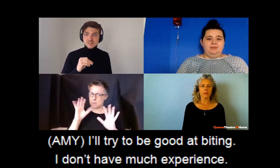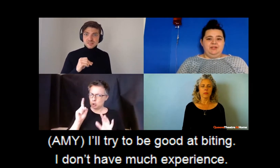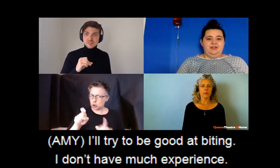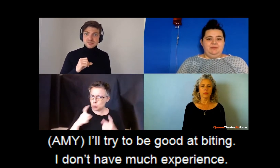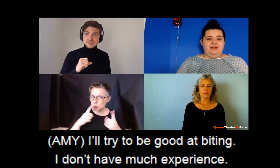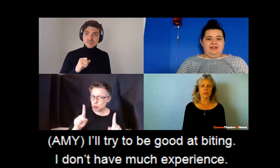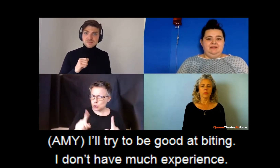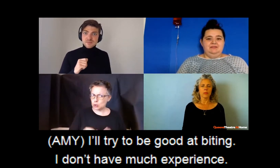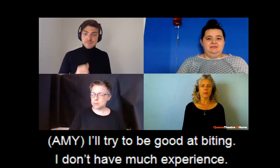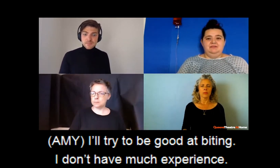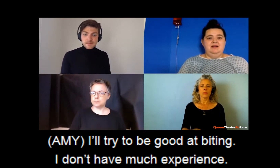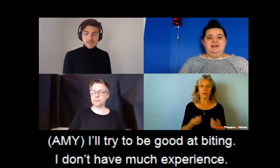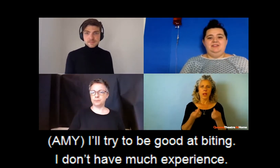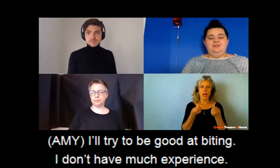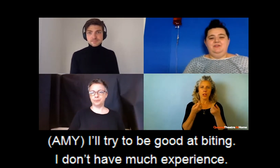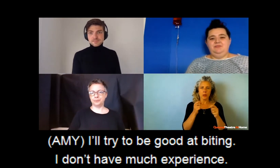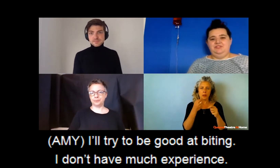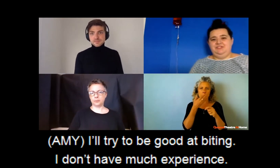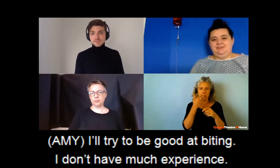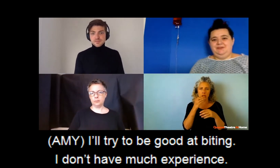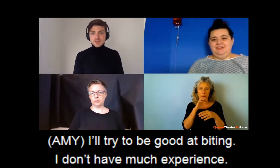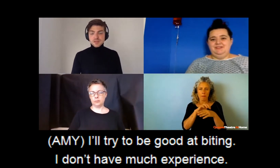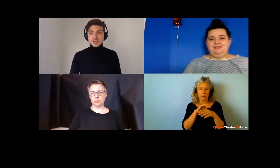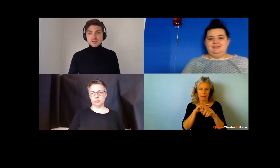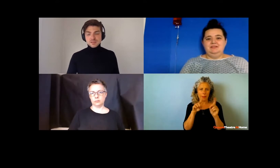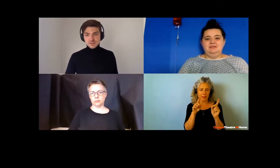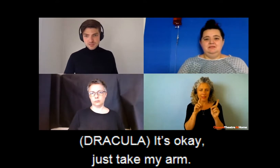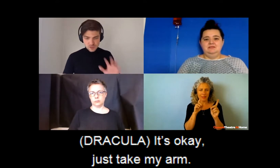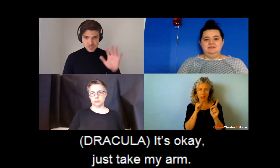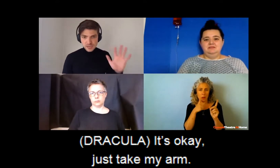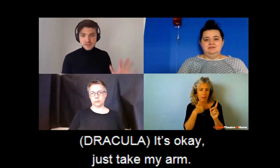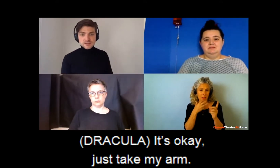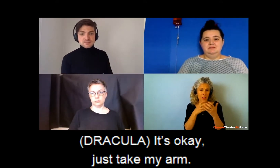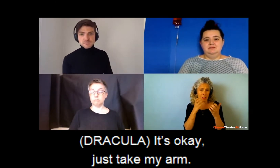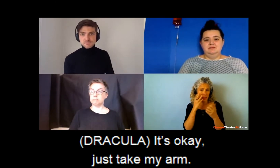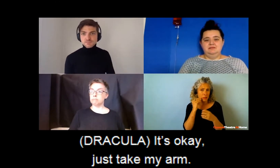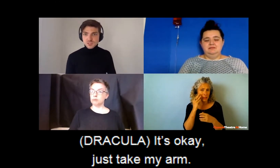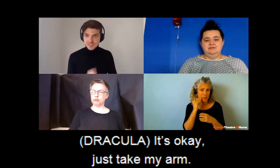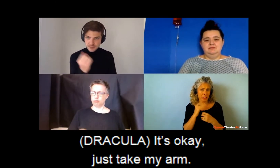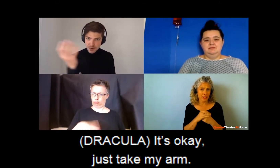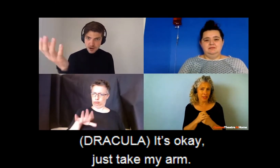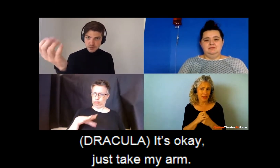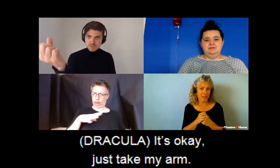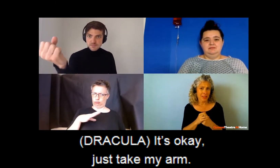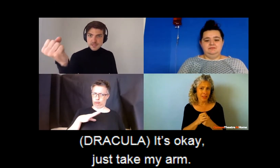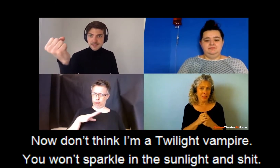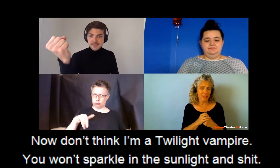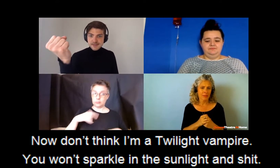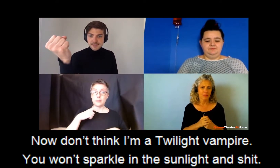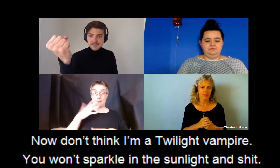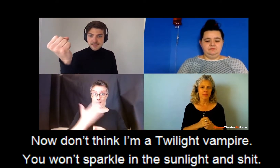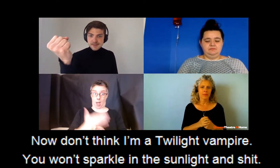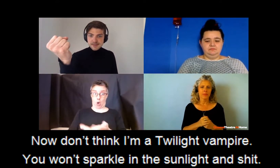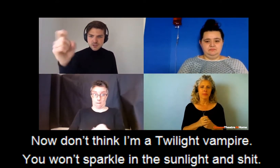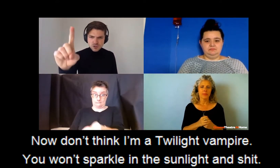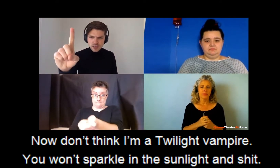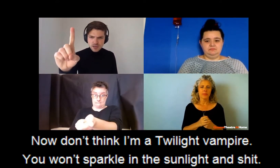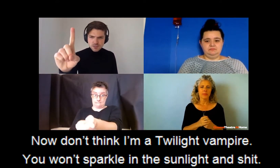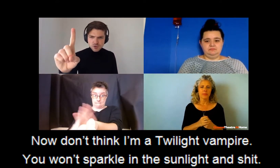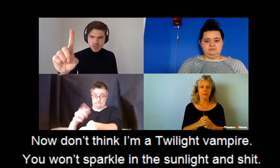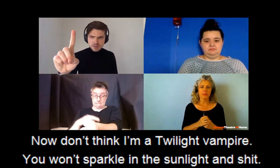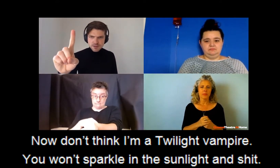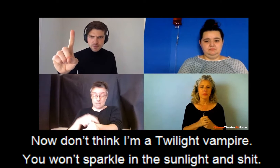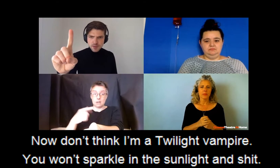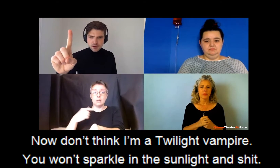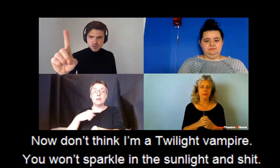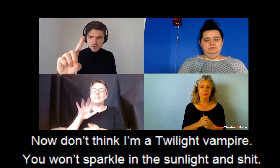I'll try to be good at fighting. I don't have much experience. It's okay. Take my arm. Now don't think